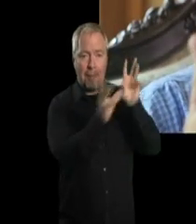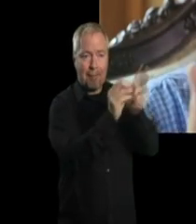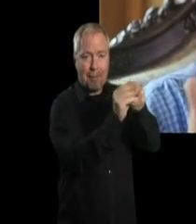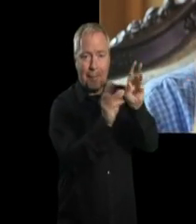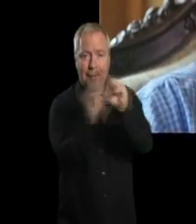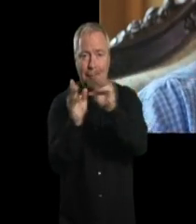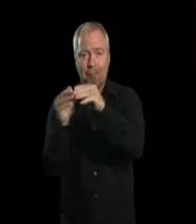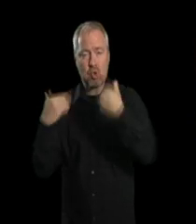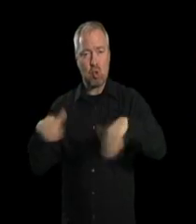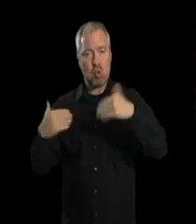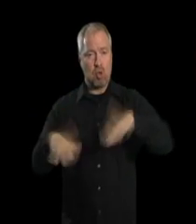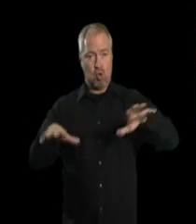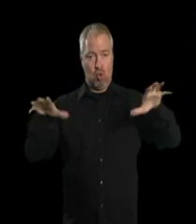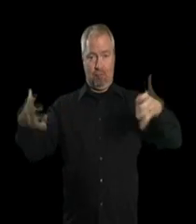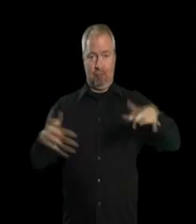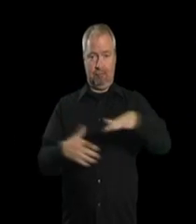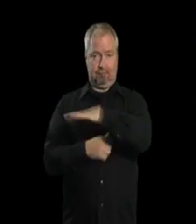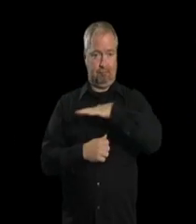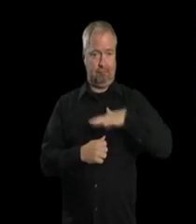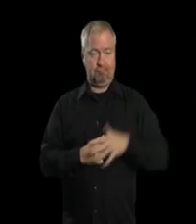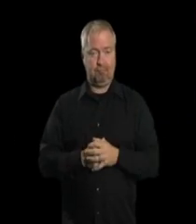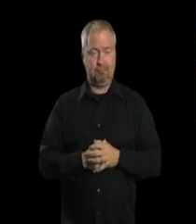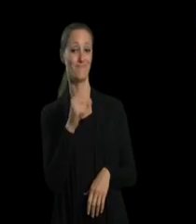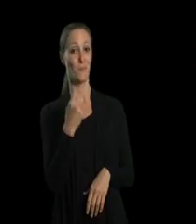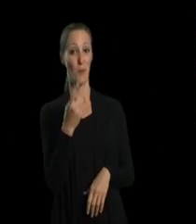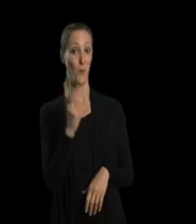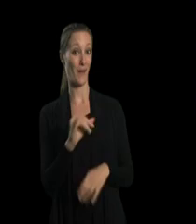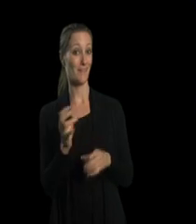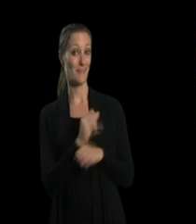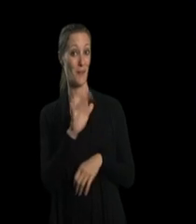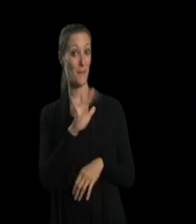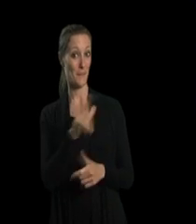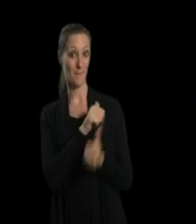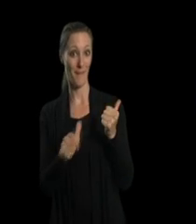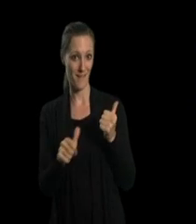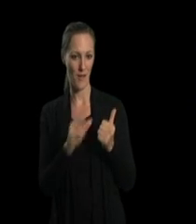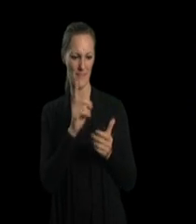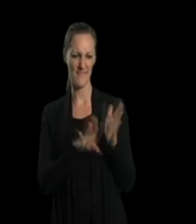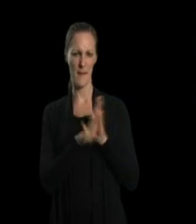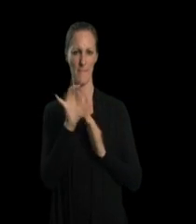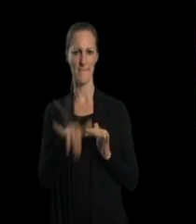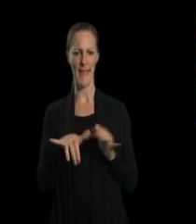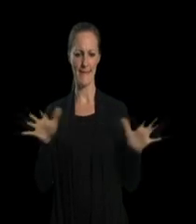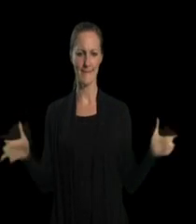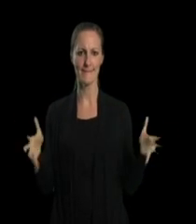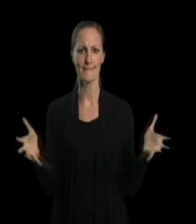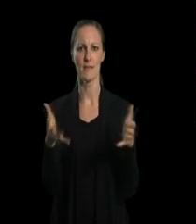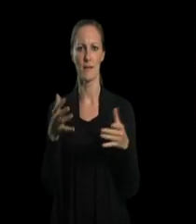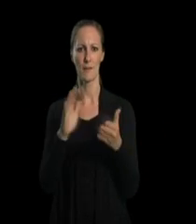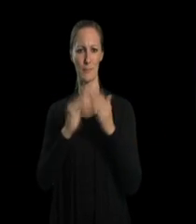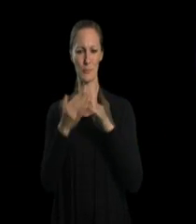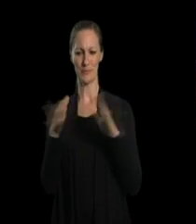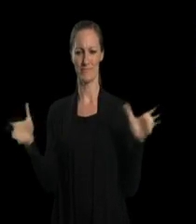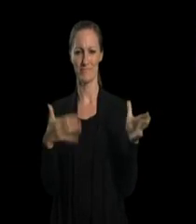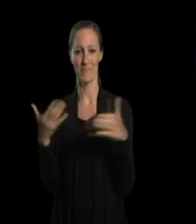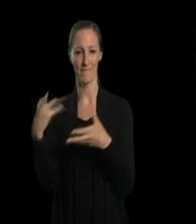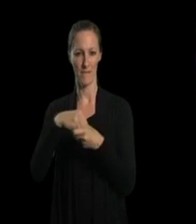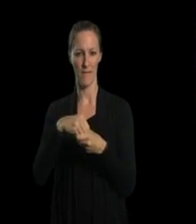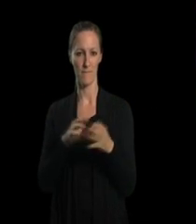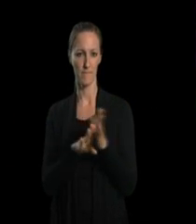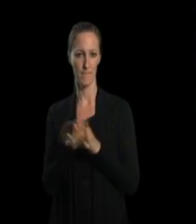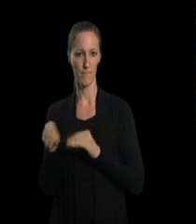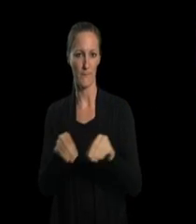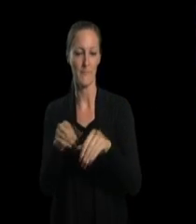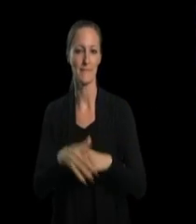or the right 20 people in the room. And one way to get the bill passed was to develop a grassroots movement. Here's a project for